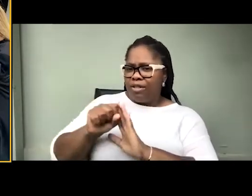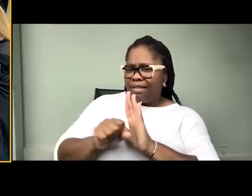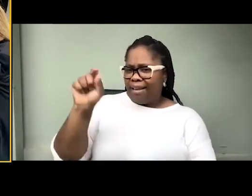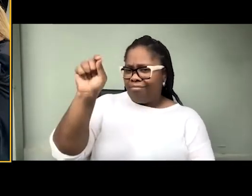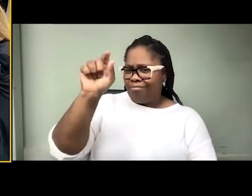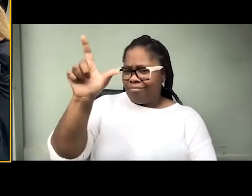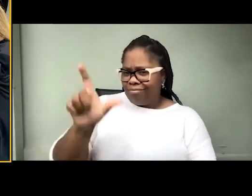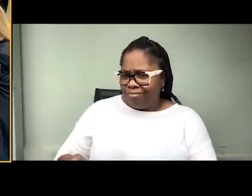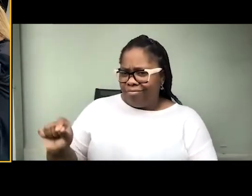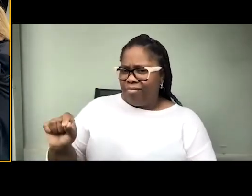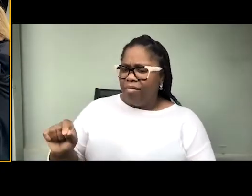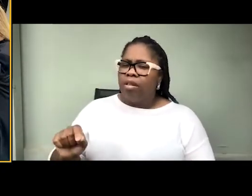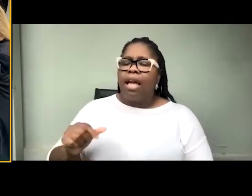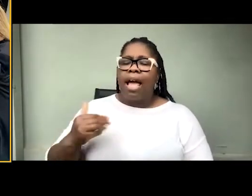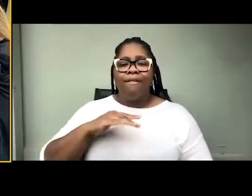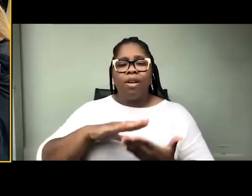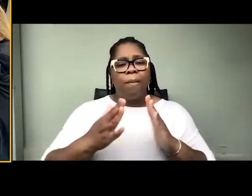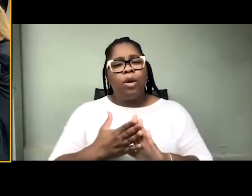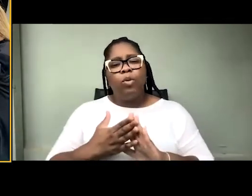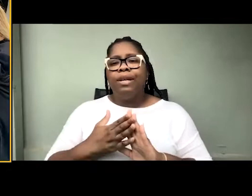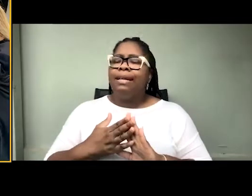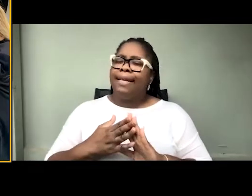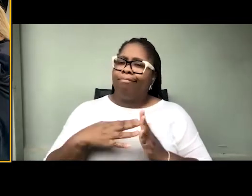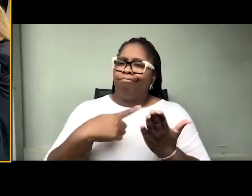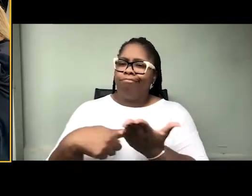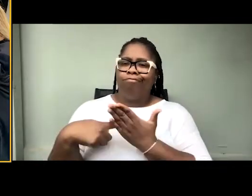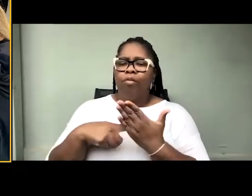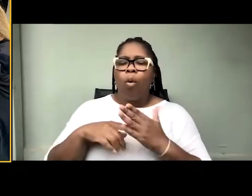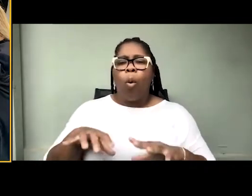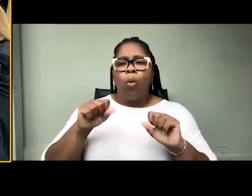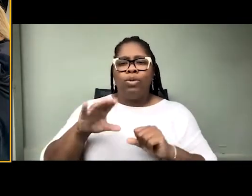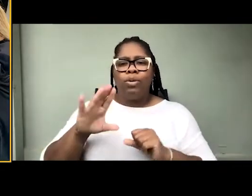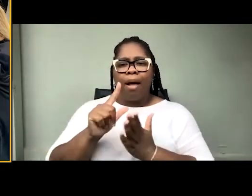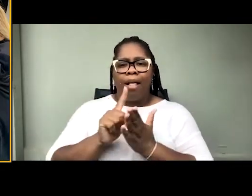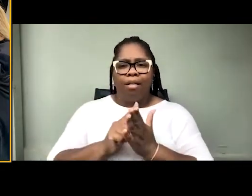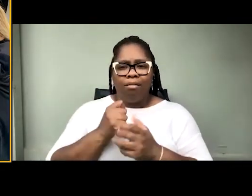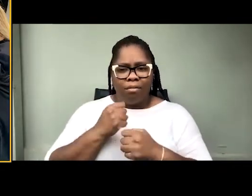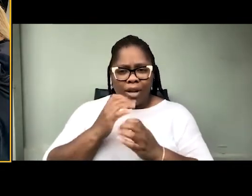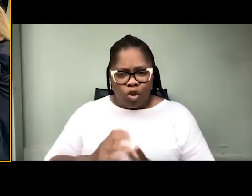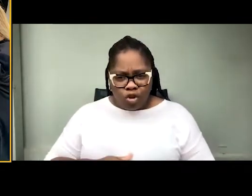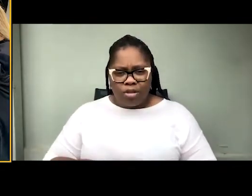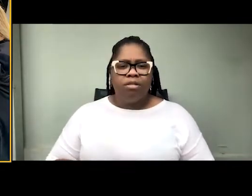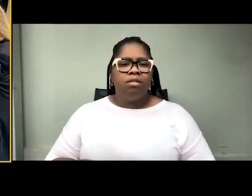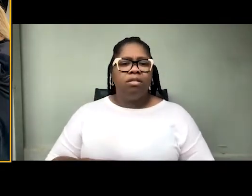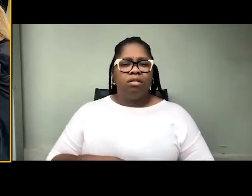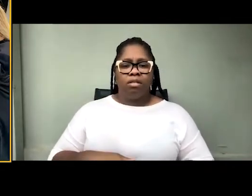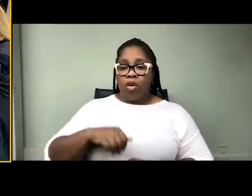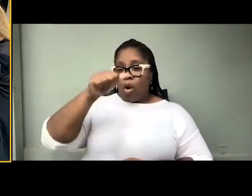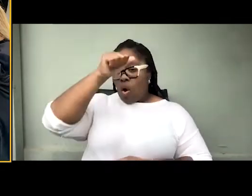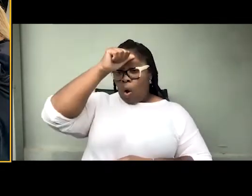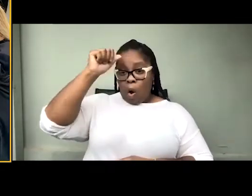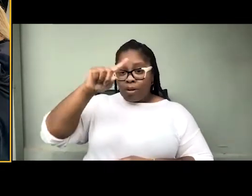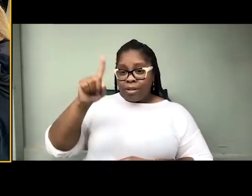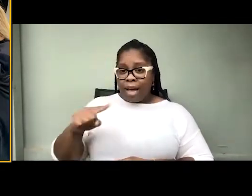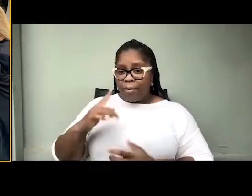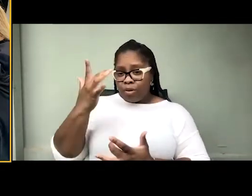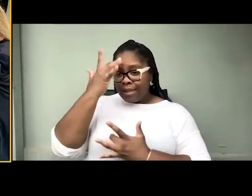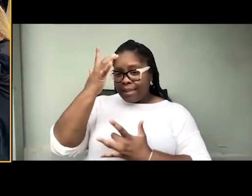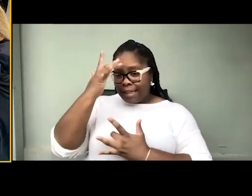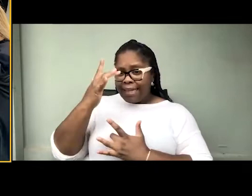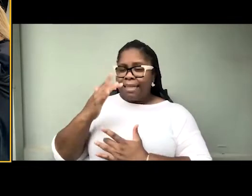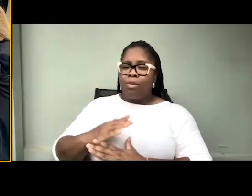that were hosted by legislators. We also aligned our efforts with the Task Force on Alzheimer's Disease Prevention